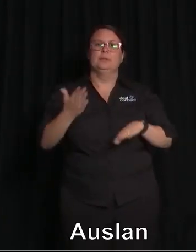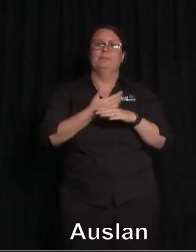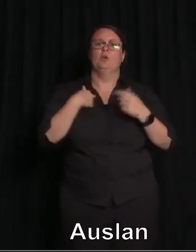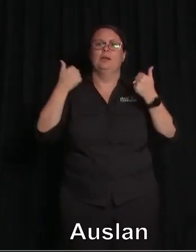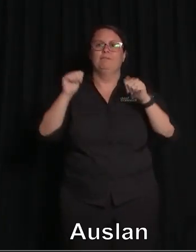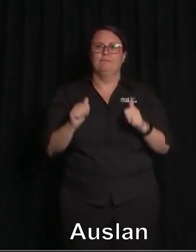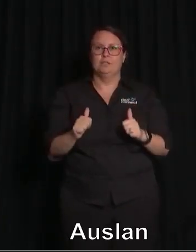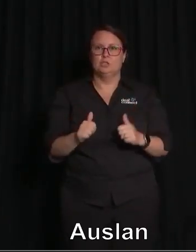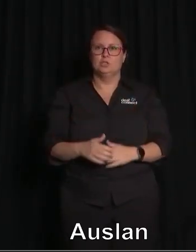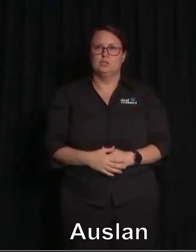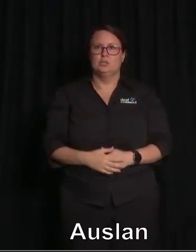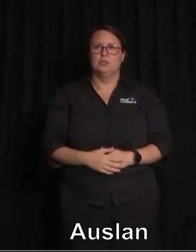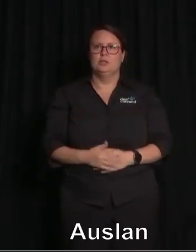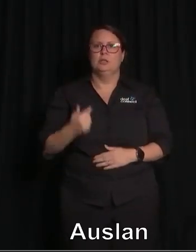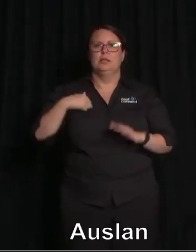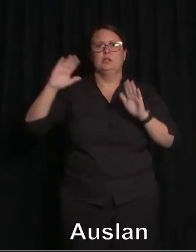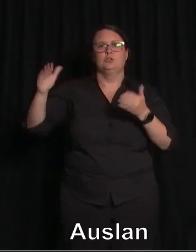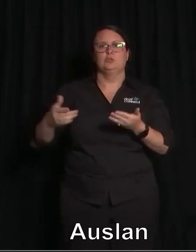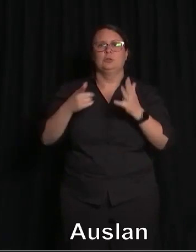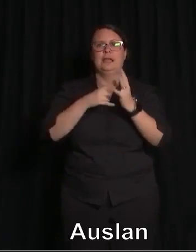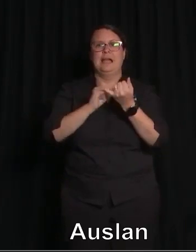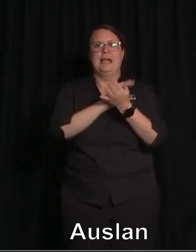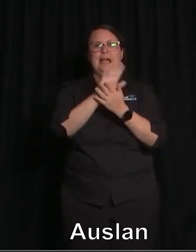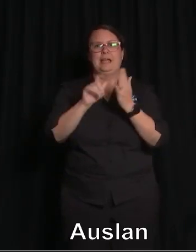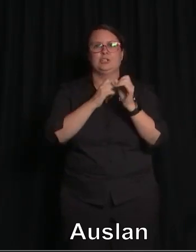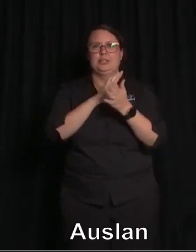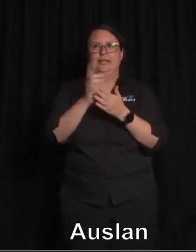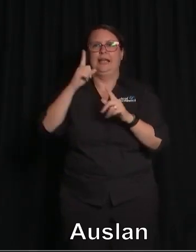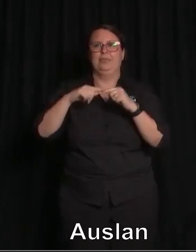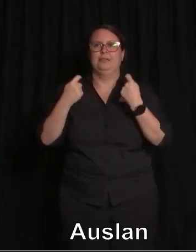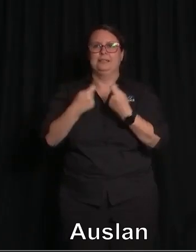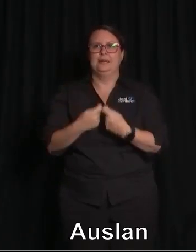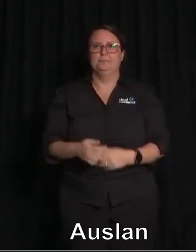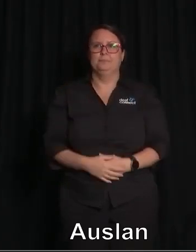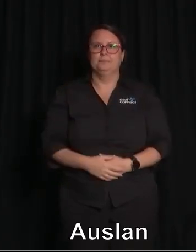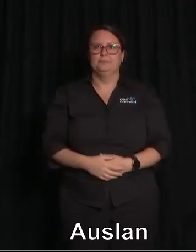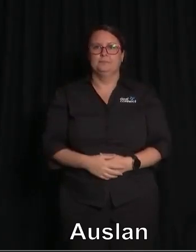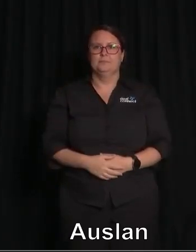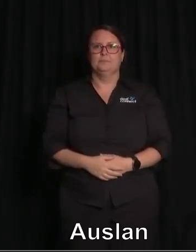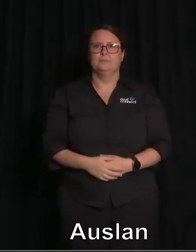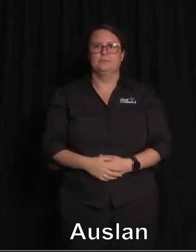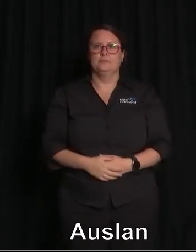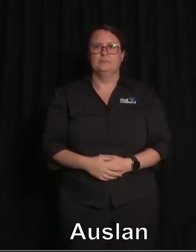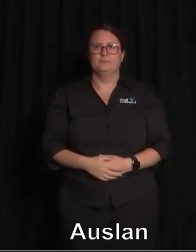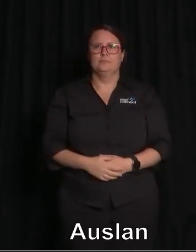actually like to introduce Ashley, and he can introduce the team. Thank you.